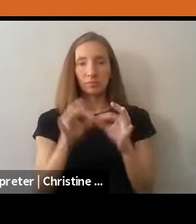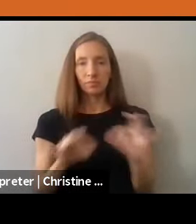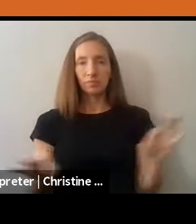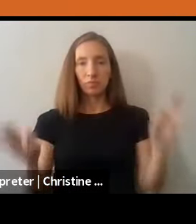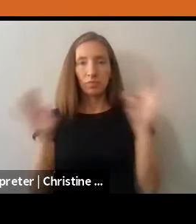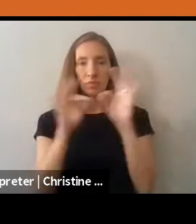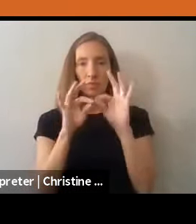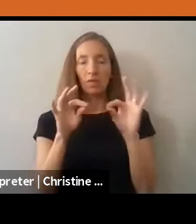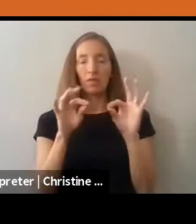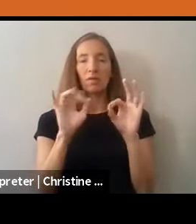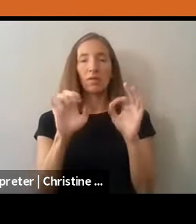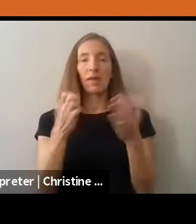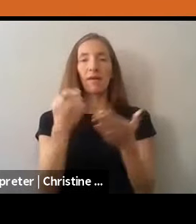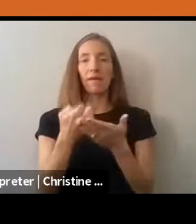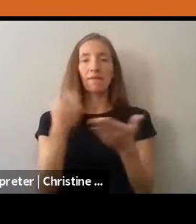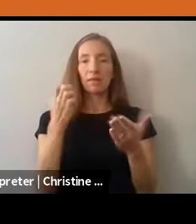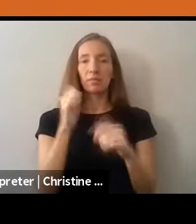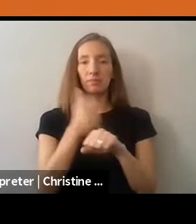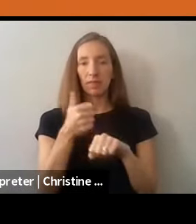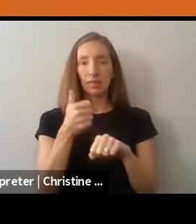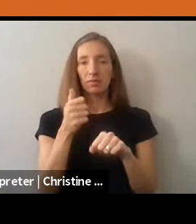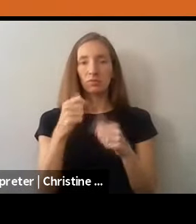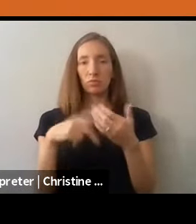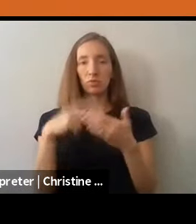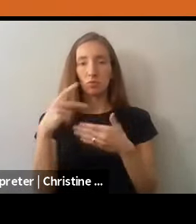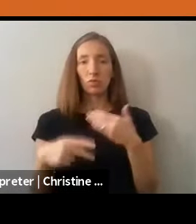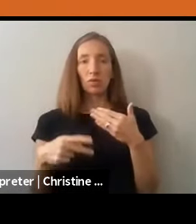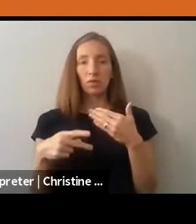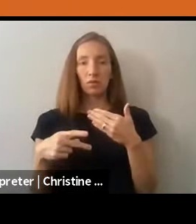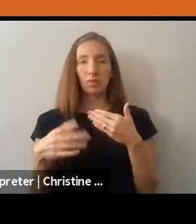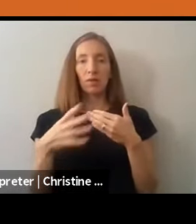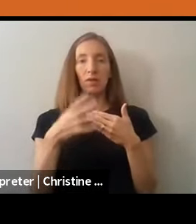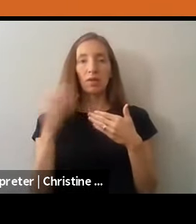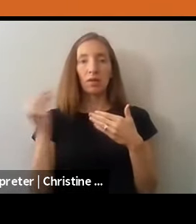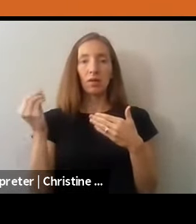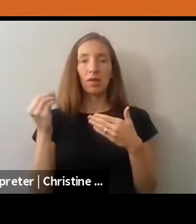evidence-based programming and bringing